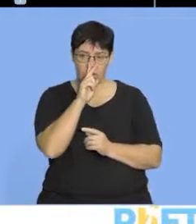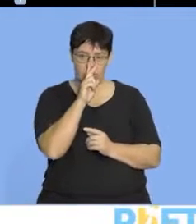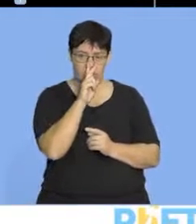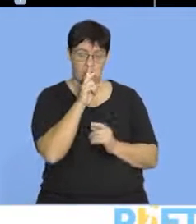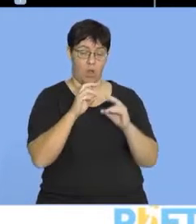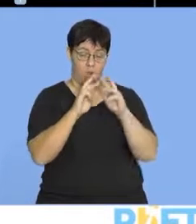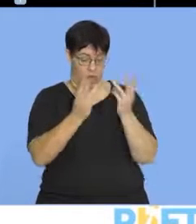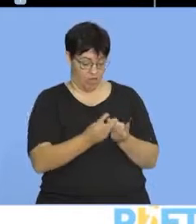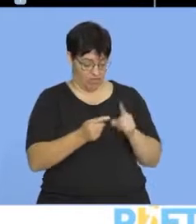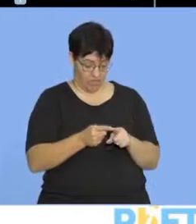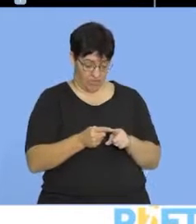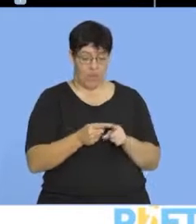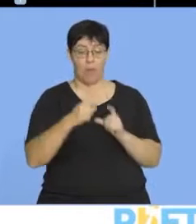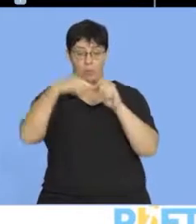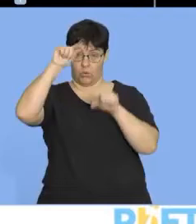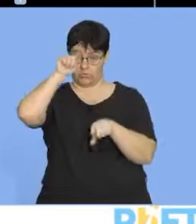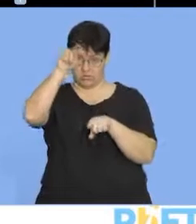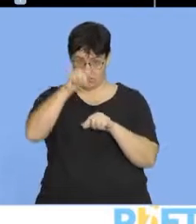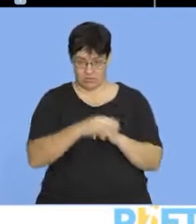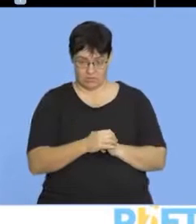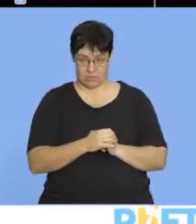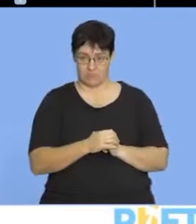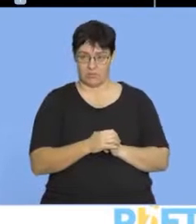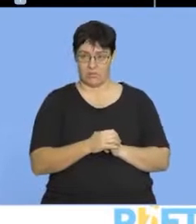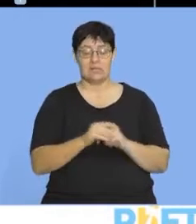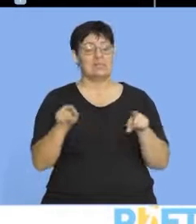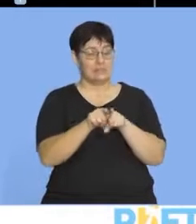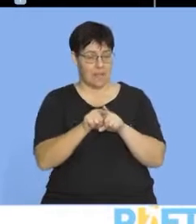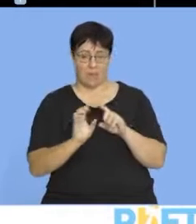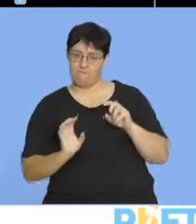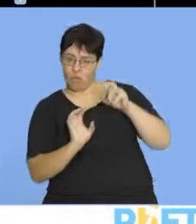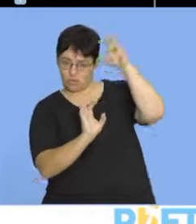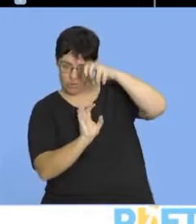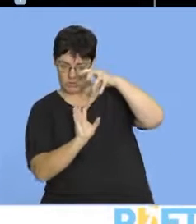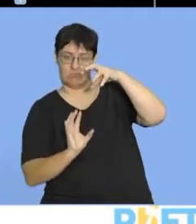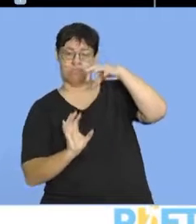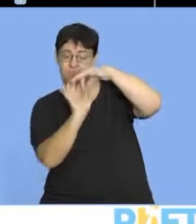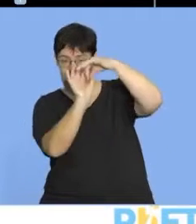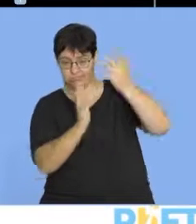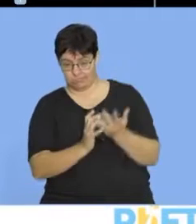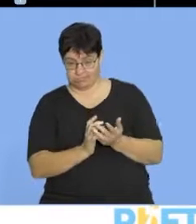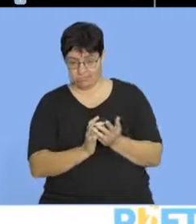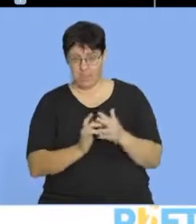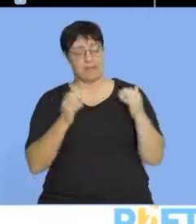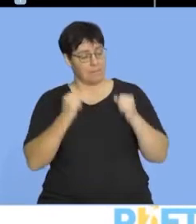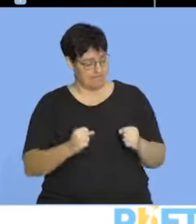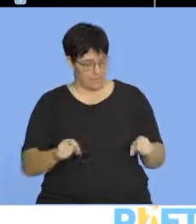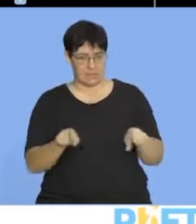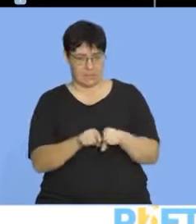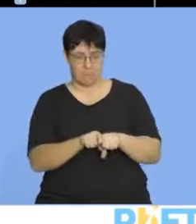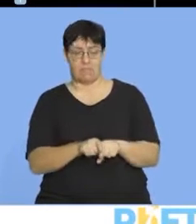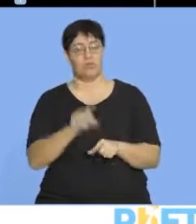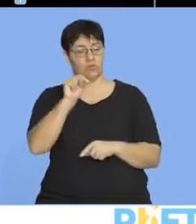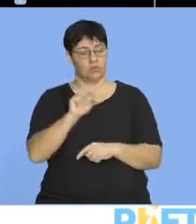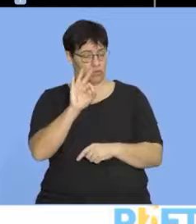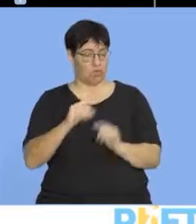go, Earth and our moon, same forces of attraction, has to be the same, Newton's third